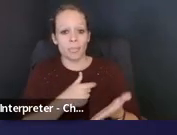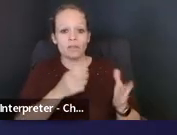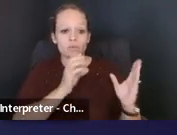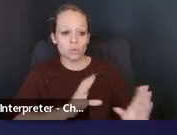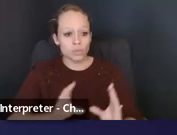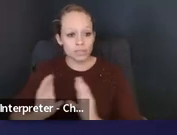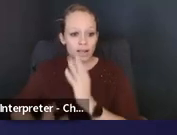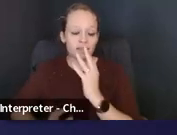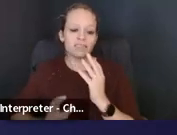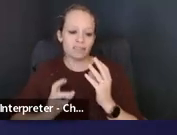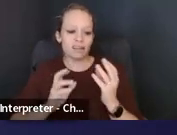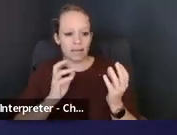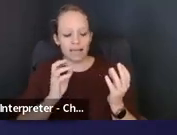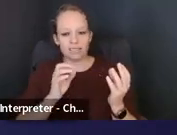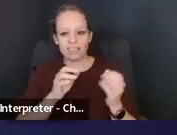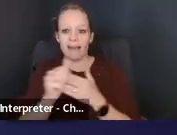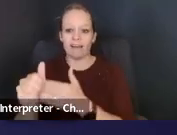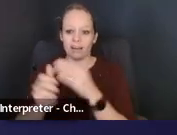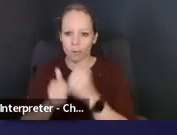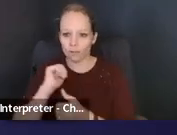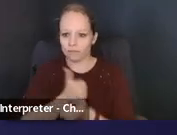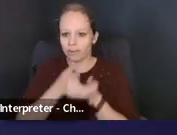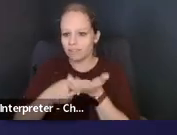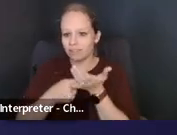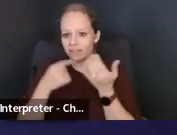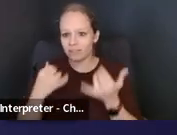majority of our discussion today. And we've